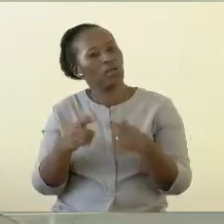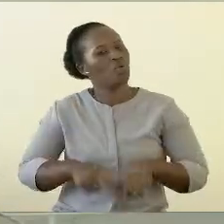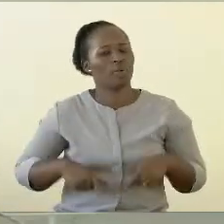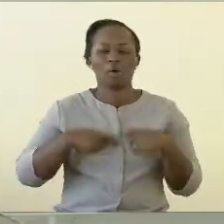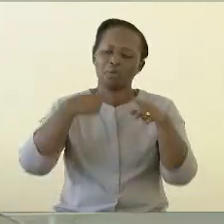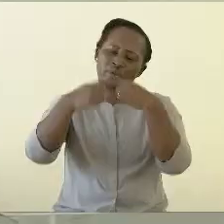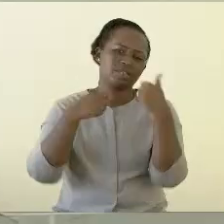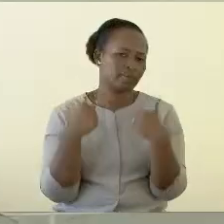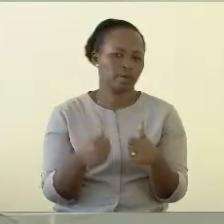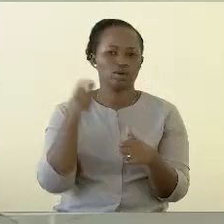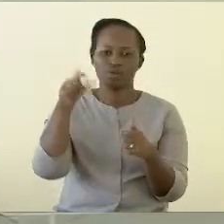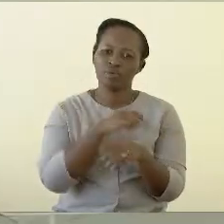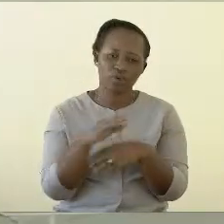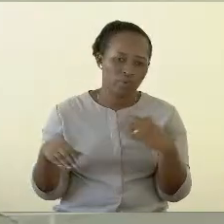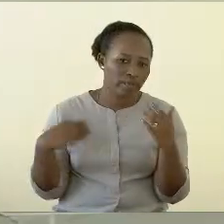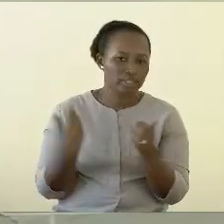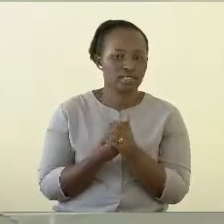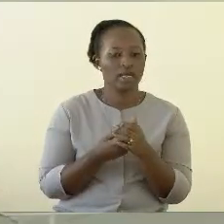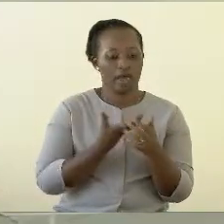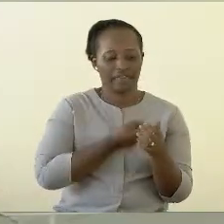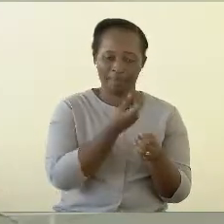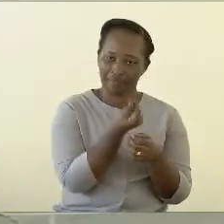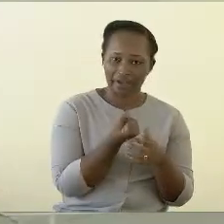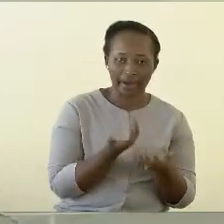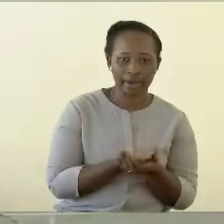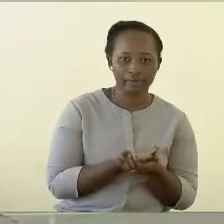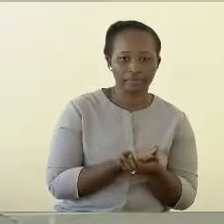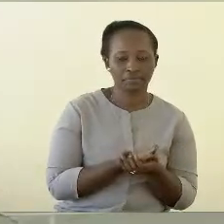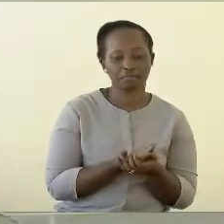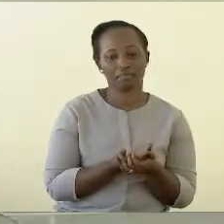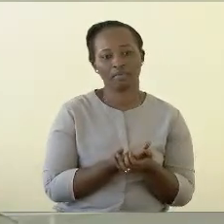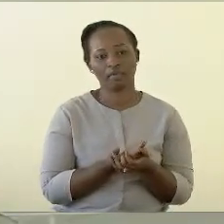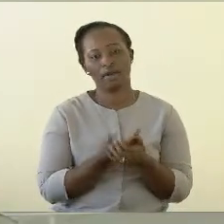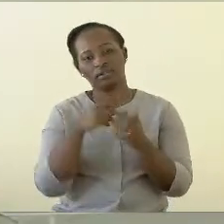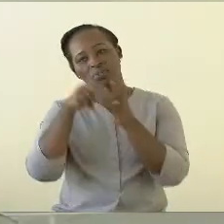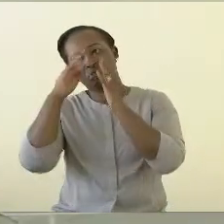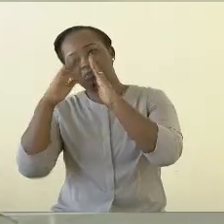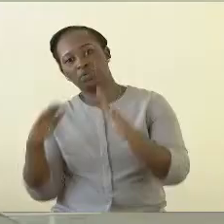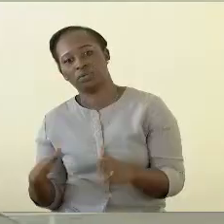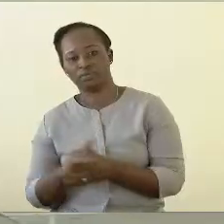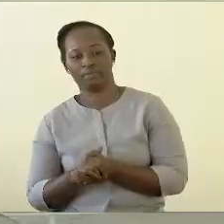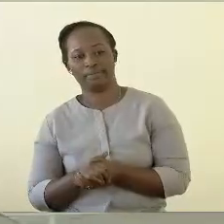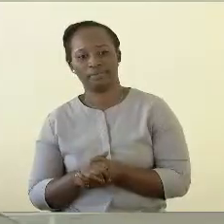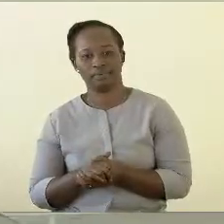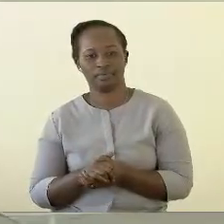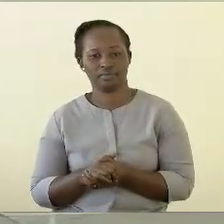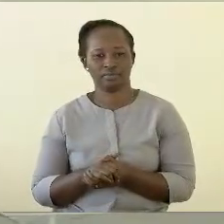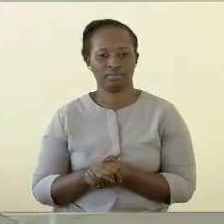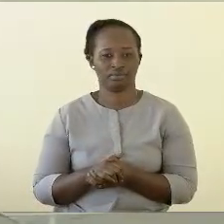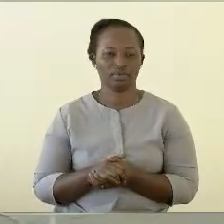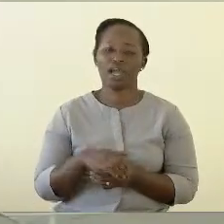are coming up. Everyone gets huge amount of money. Housing estates. Good